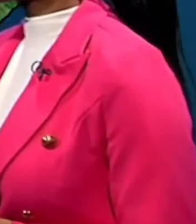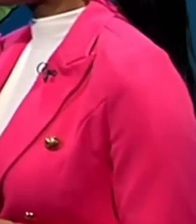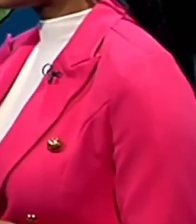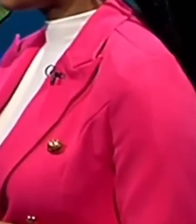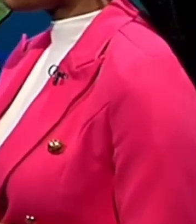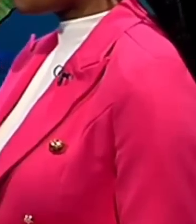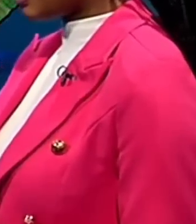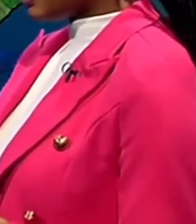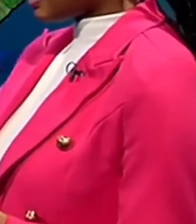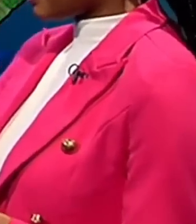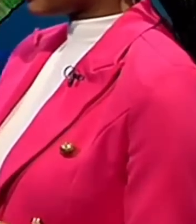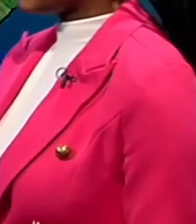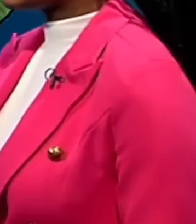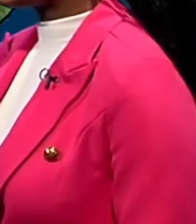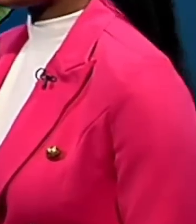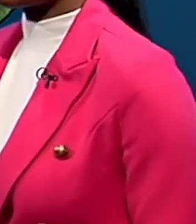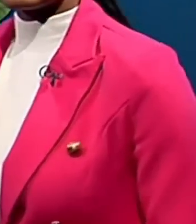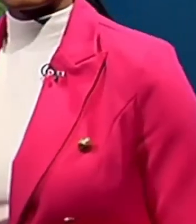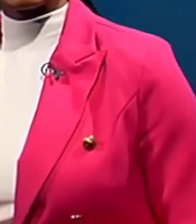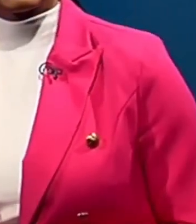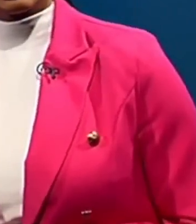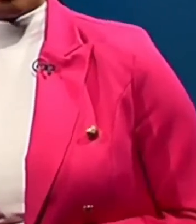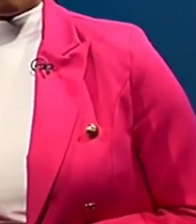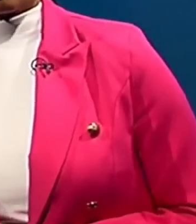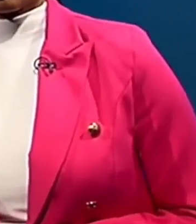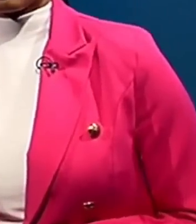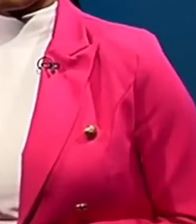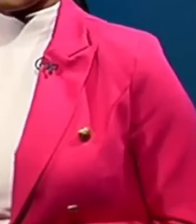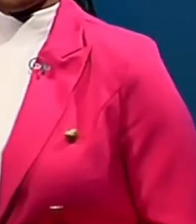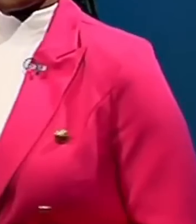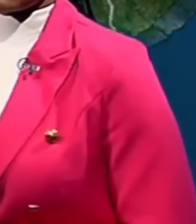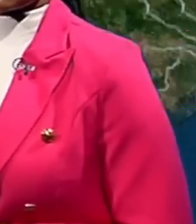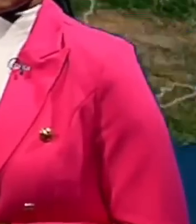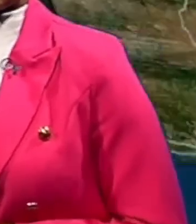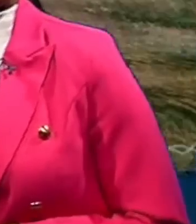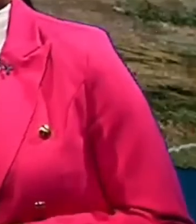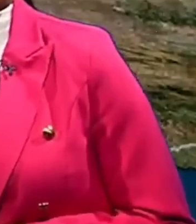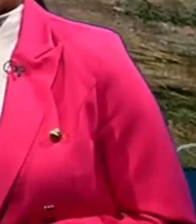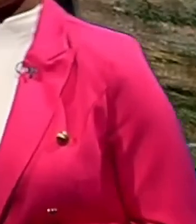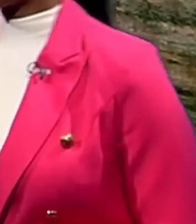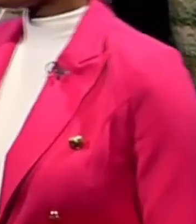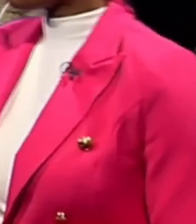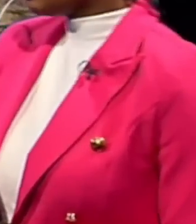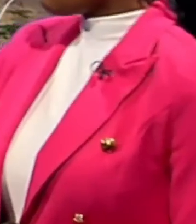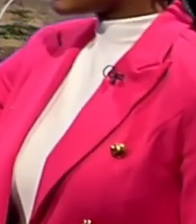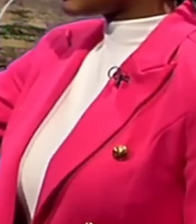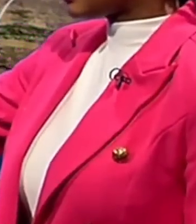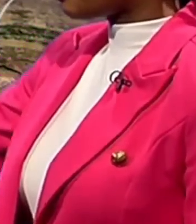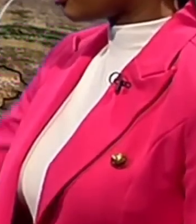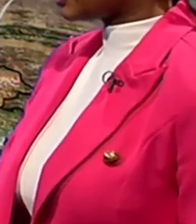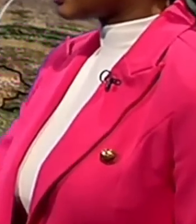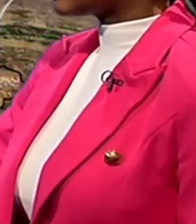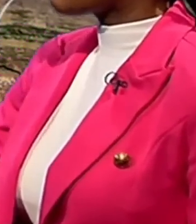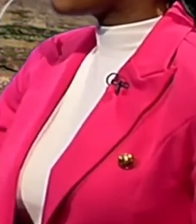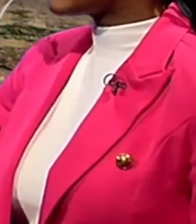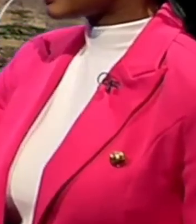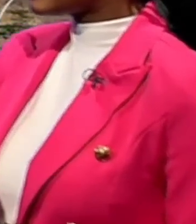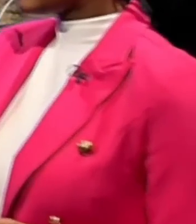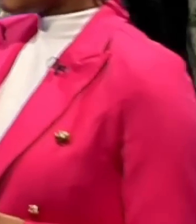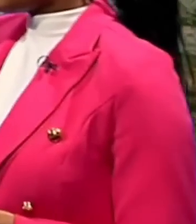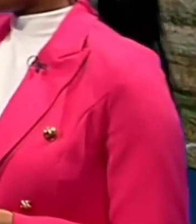le 17 Somerset East le teng go tla nna tsididi mo mosong le mo Thapameng ka gata le 19 Western Cape go tla nna le